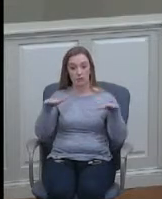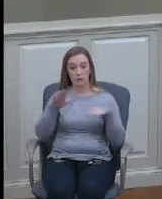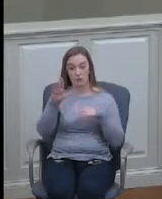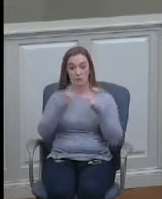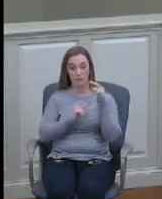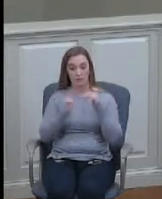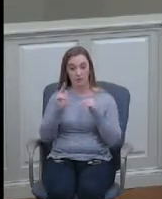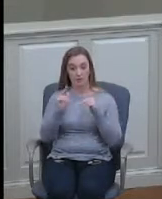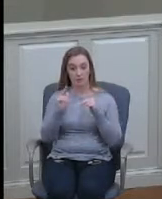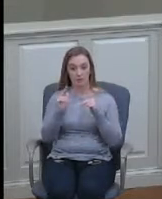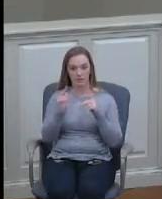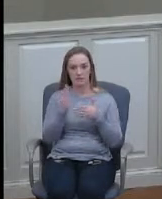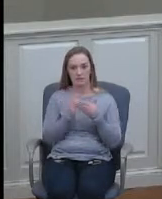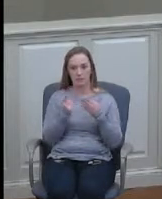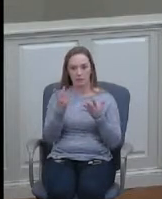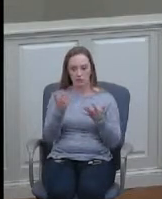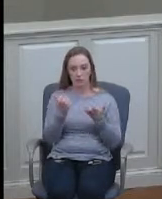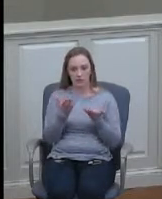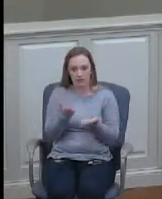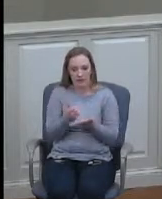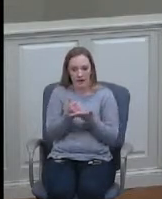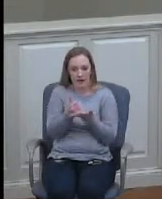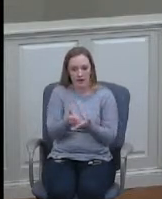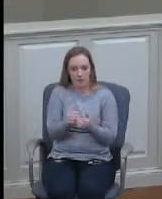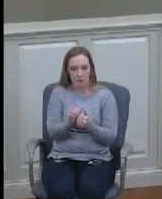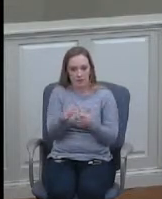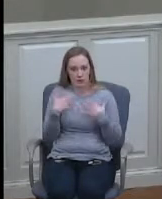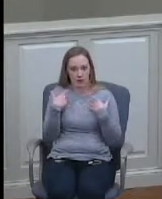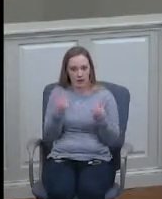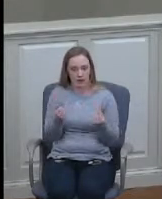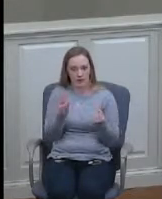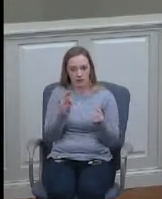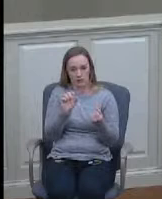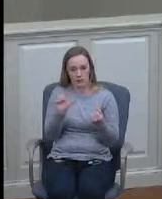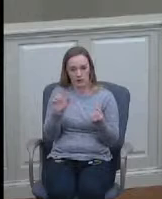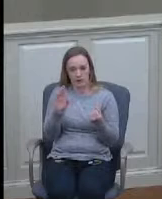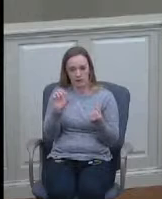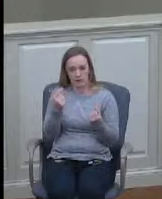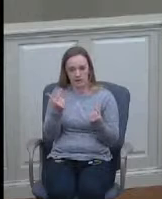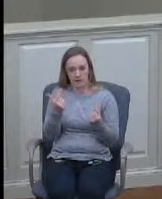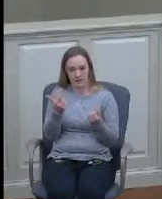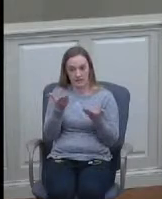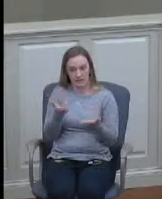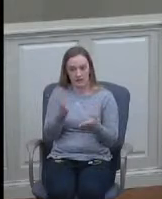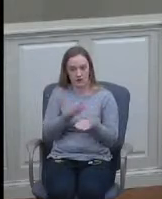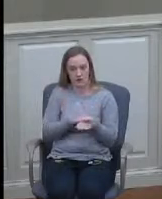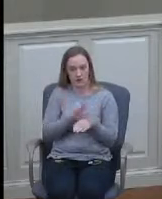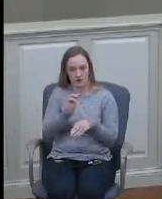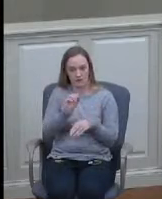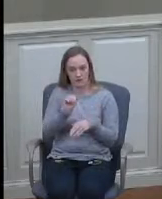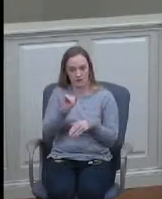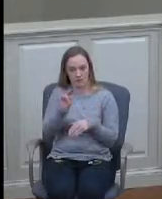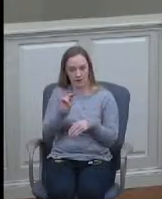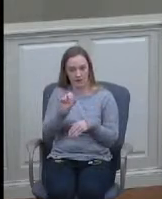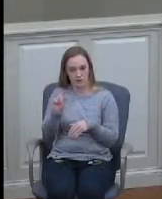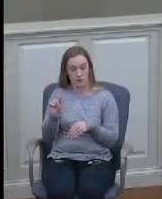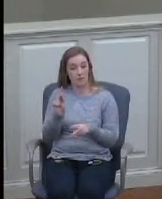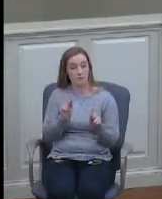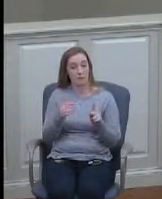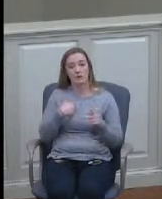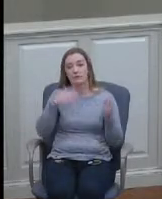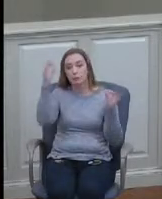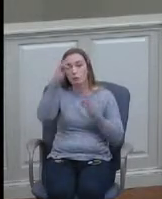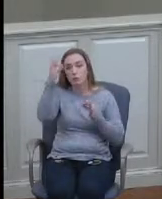that there was somebody who wanted to actually help them with their health and well-being sitting on Main Street in downtown. So it's some of those things that are